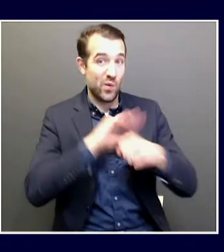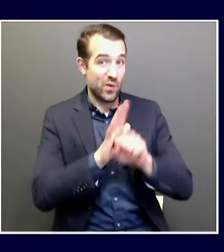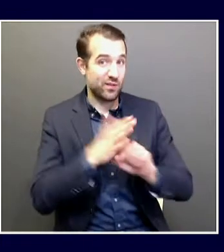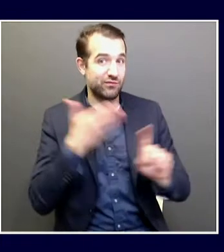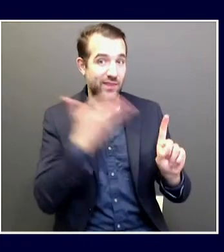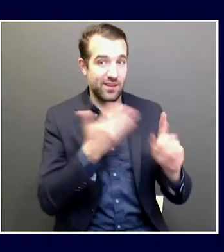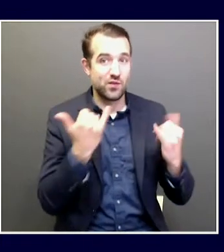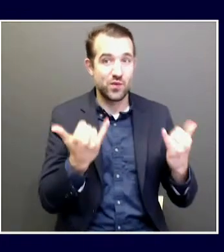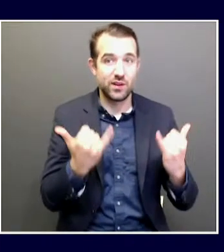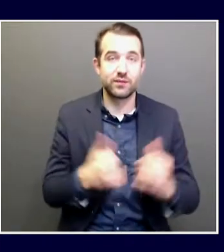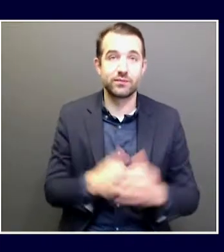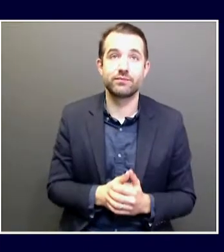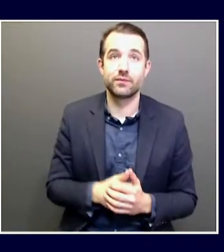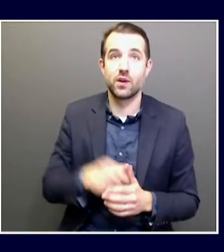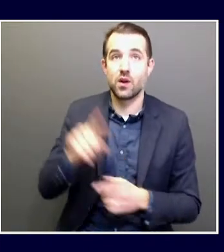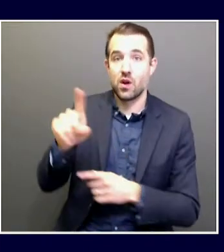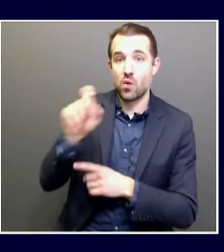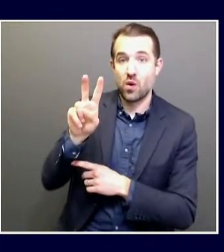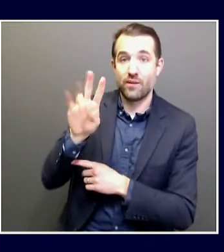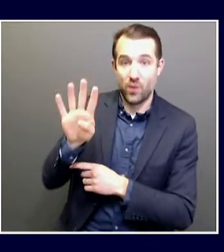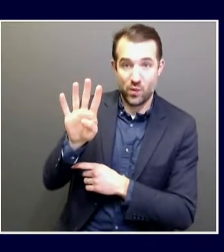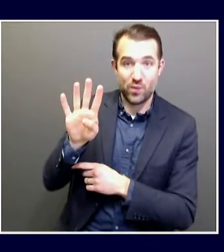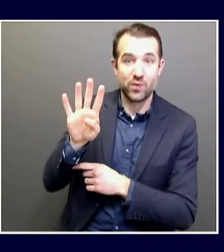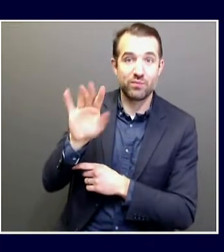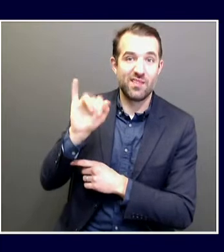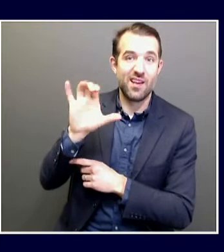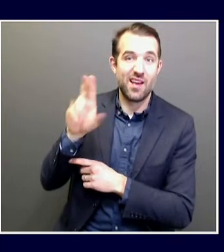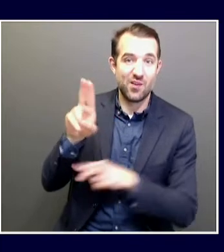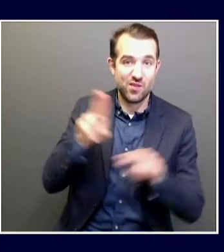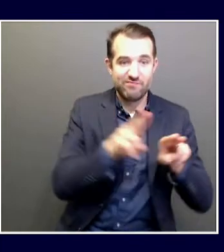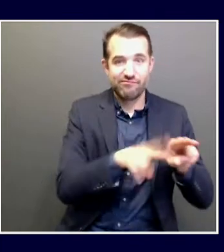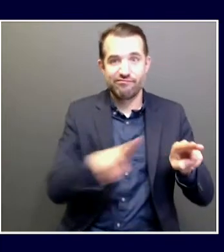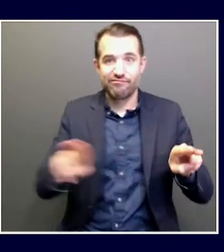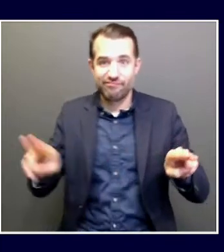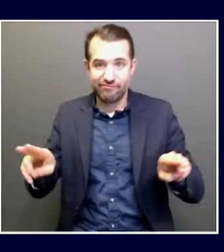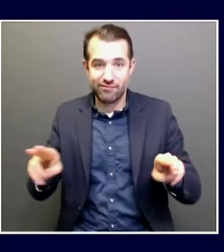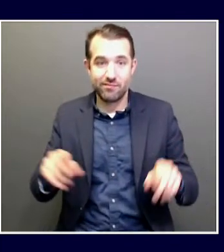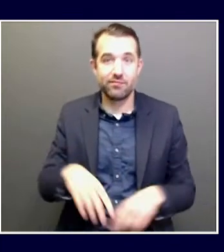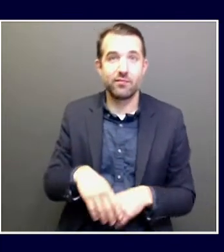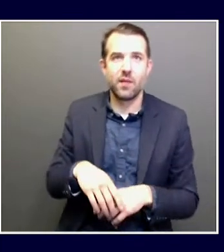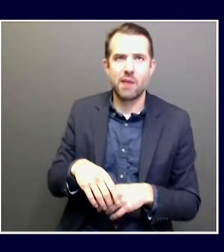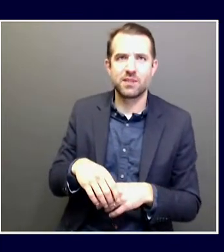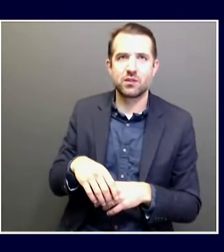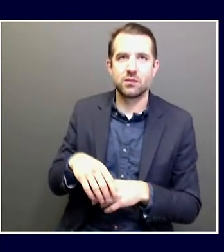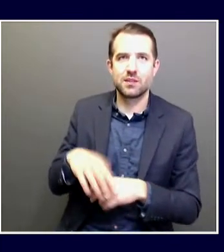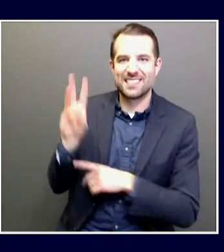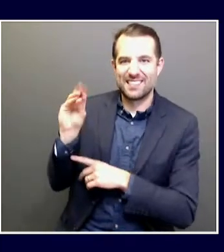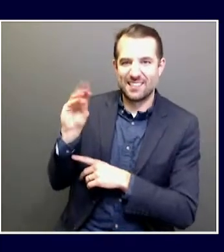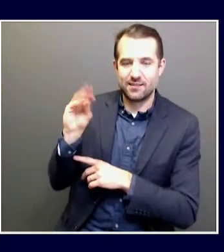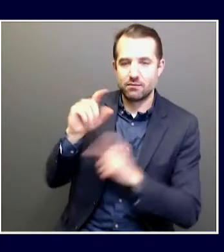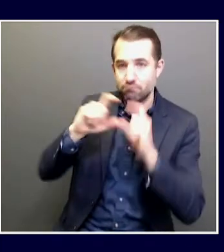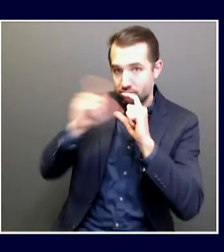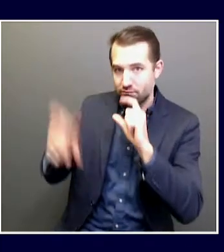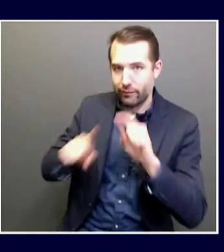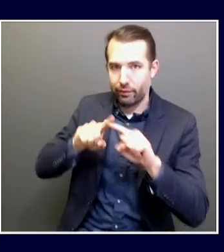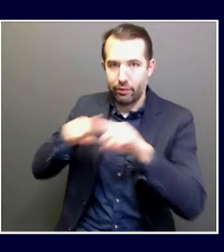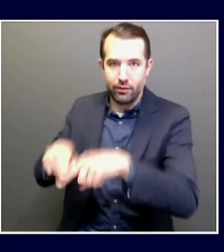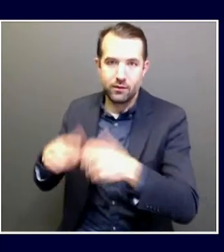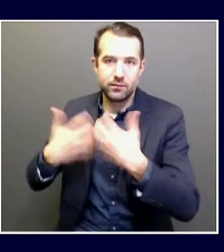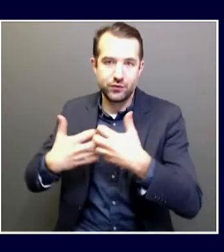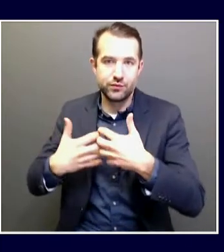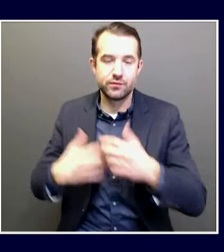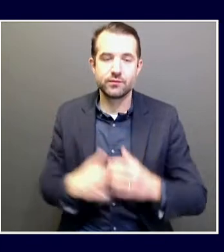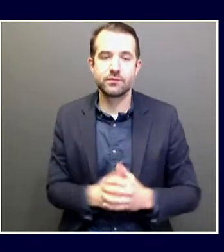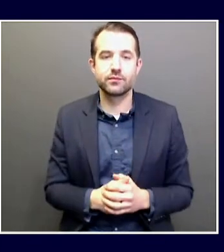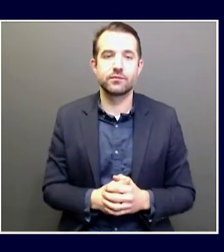124 of them are in a critical care bed, and 60 of them are on a ventilator. As of this morning,